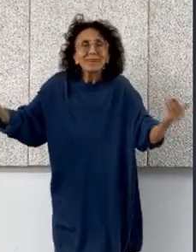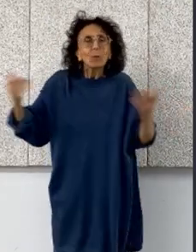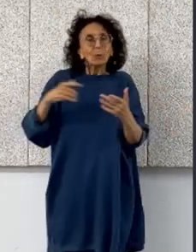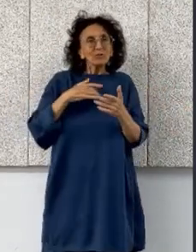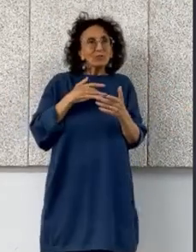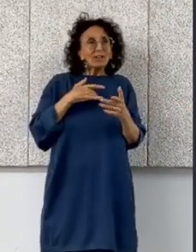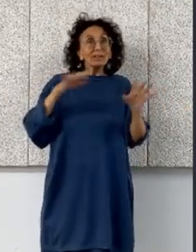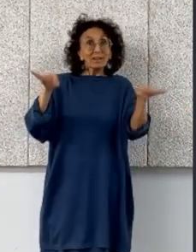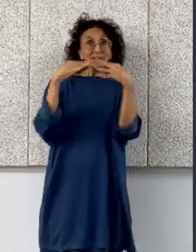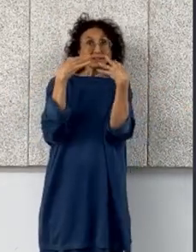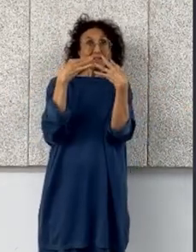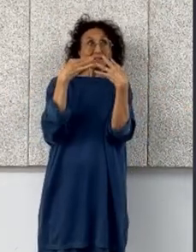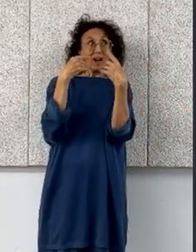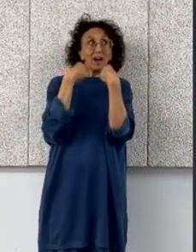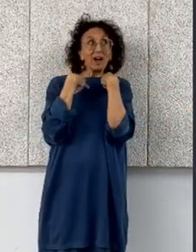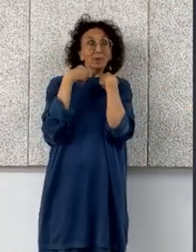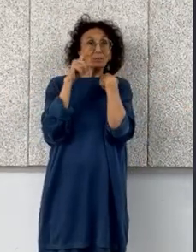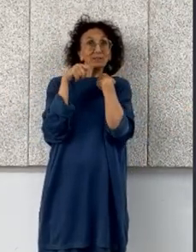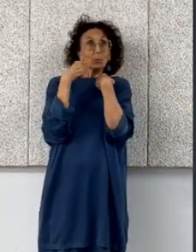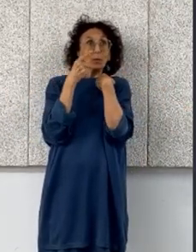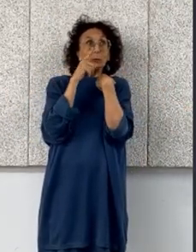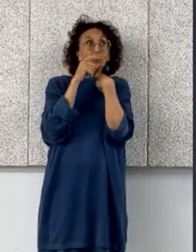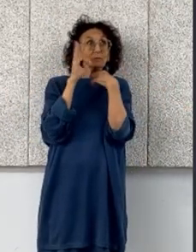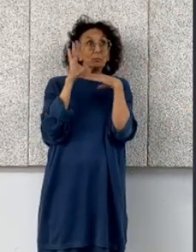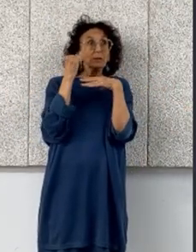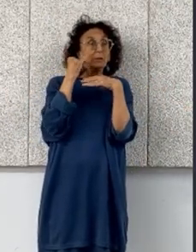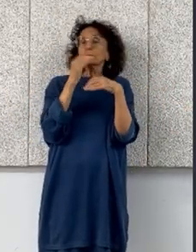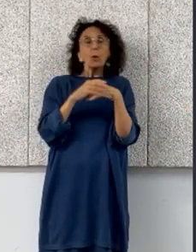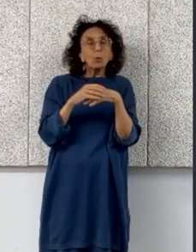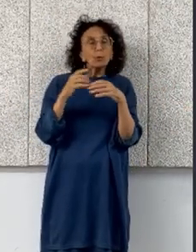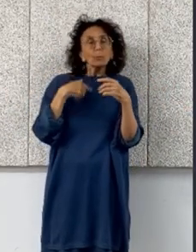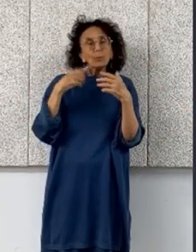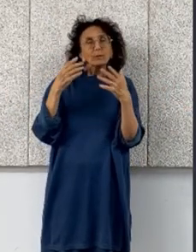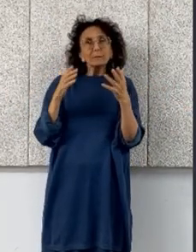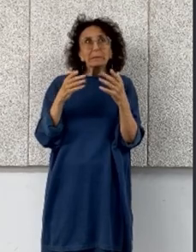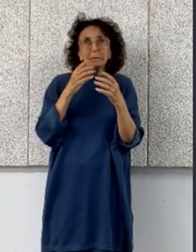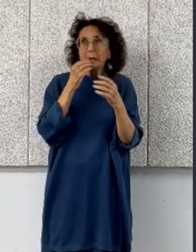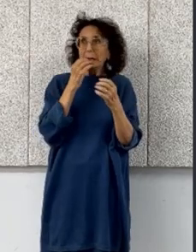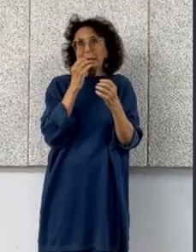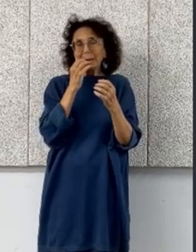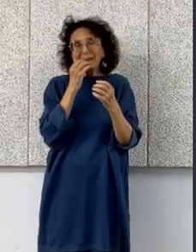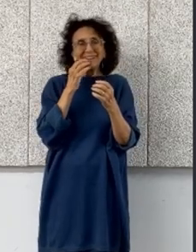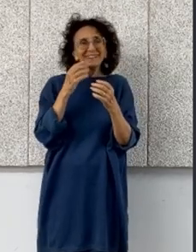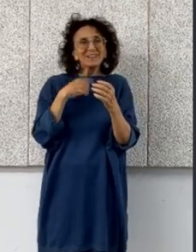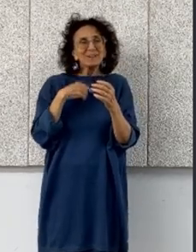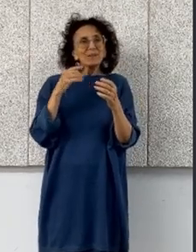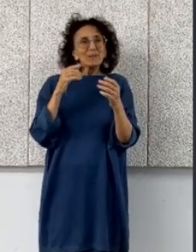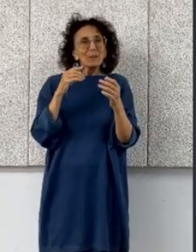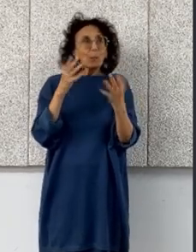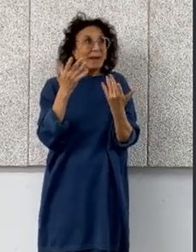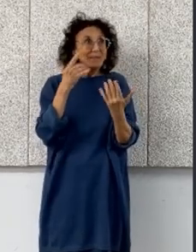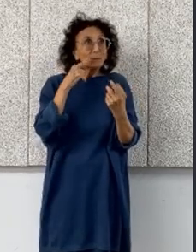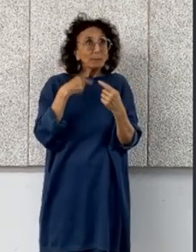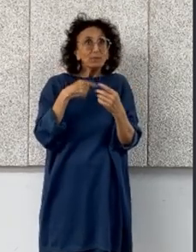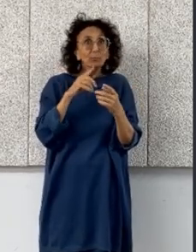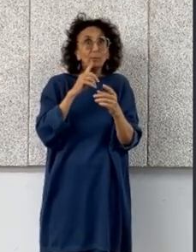to have an answer, which is like just a thing you made up in your head. It's very mm-hmm. rare that anyone's mm-hmm. like mm-hmm. waiting yeah. for you to have an